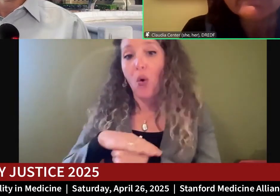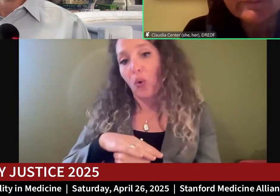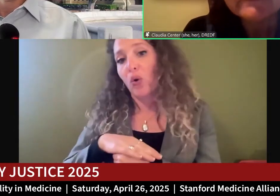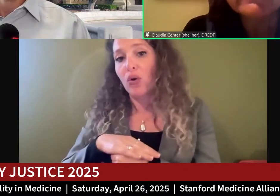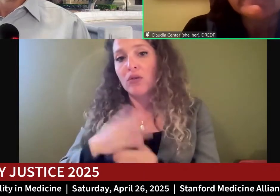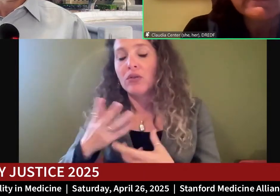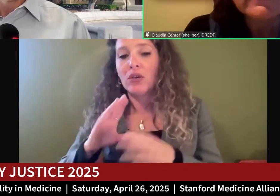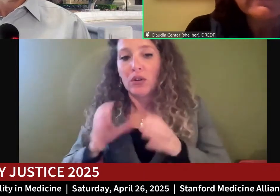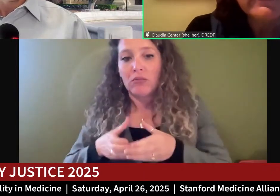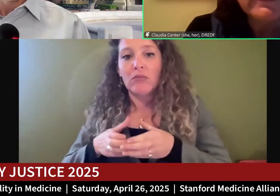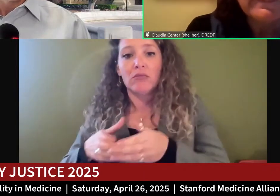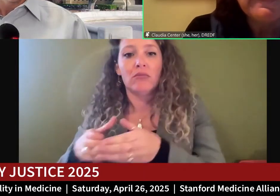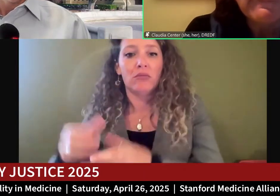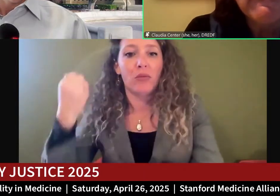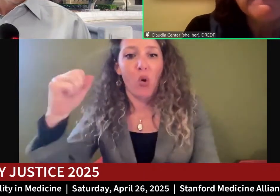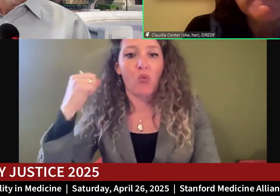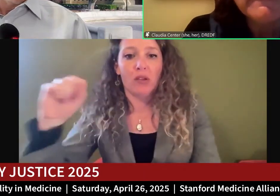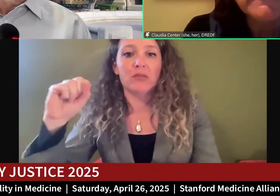protest.